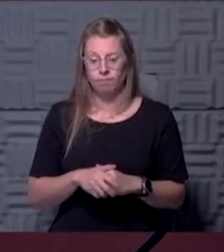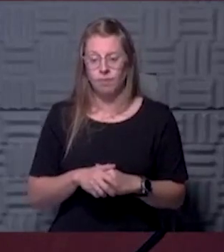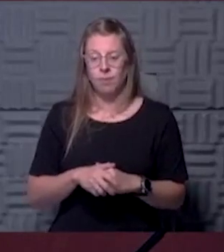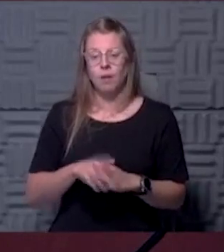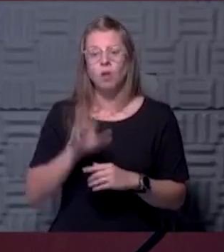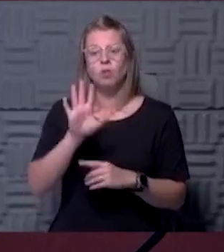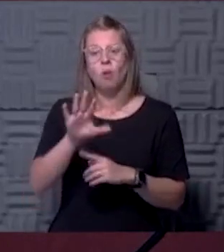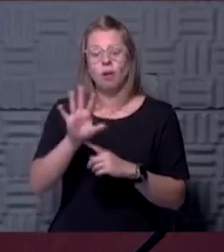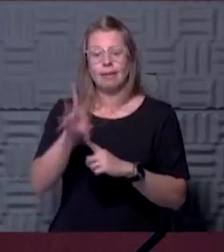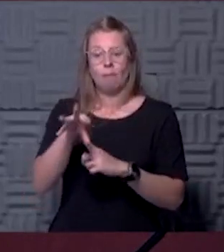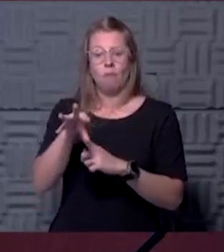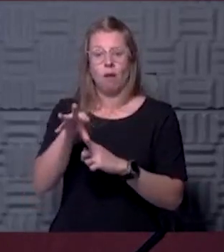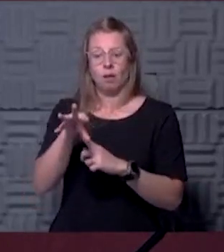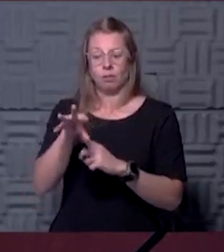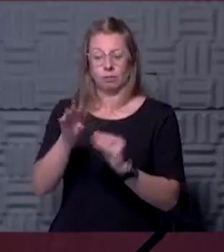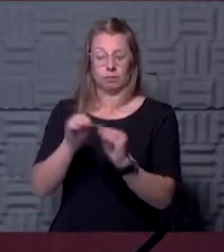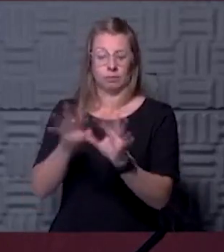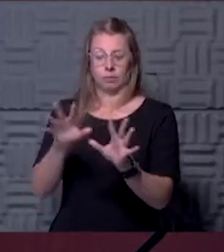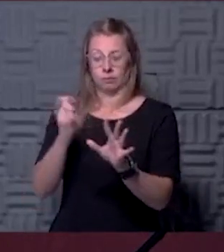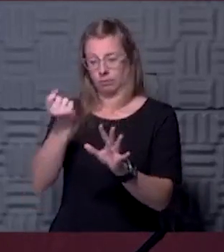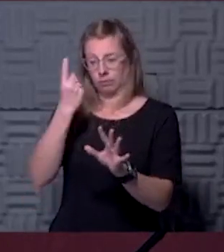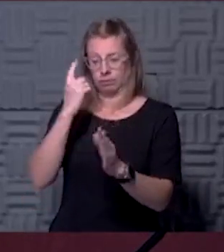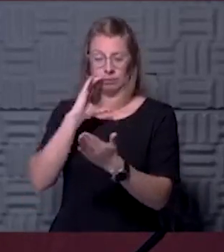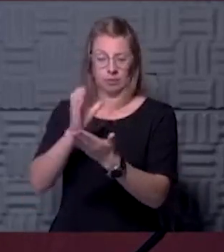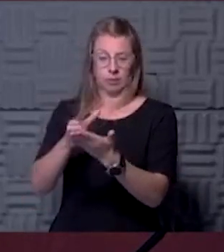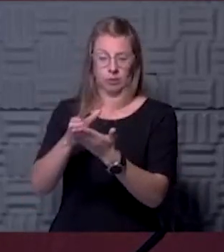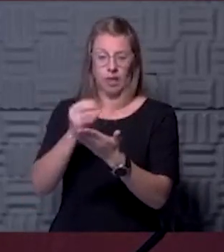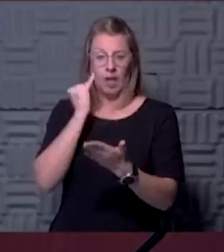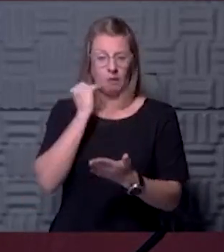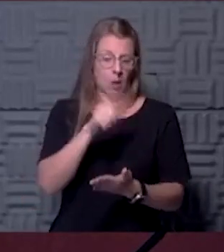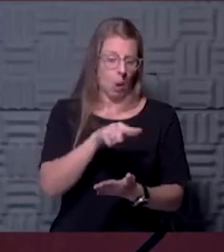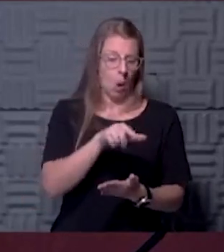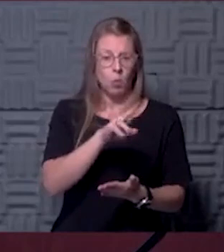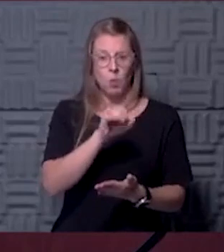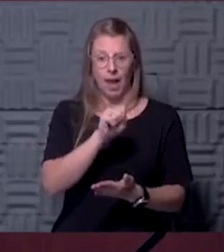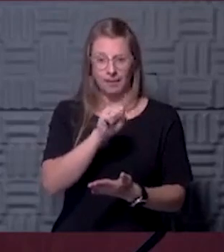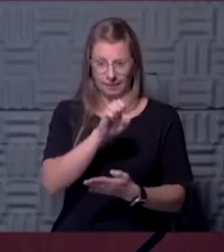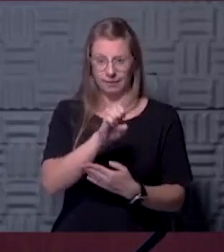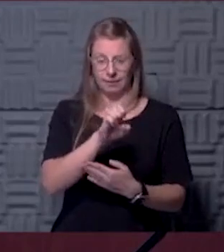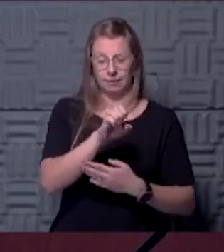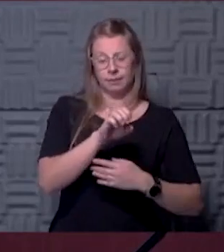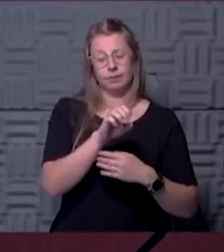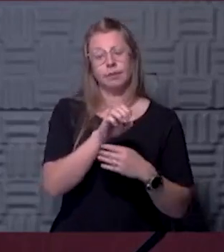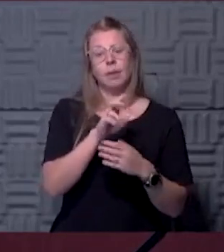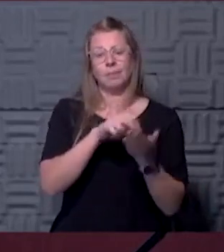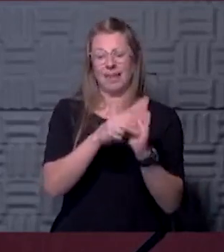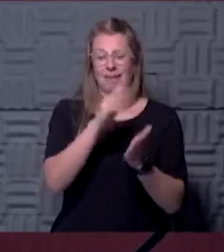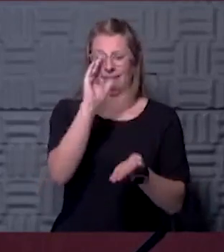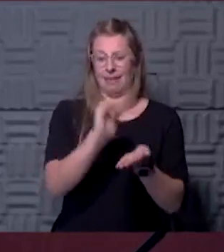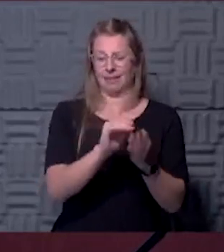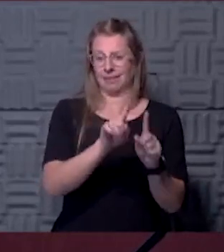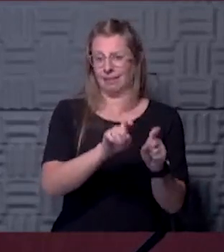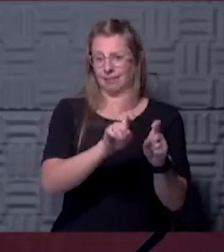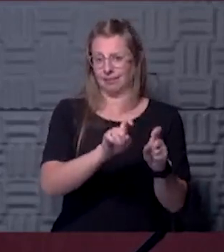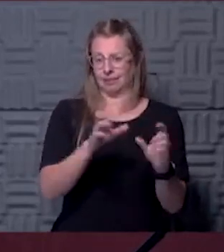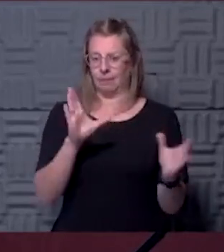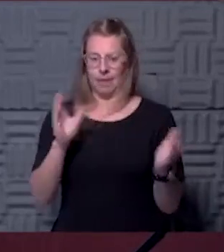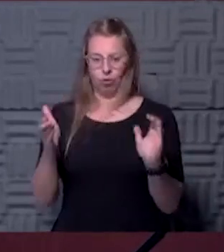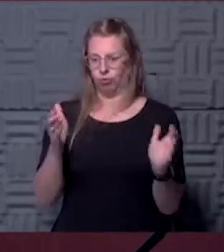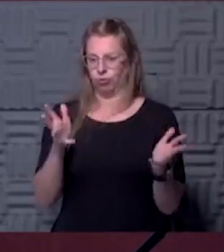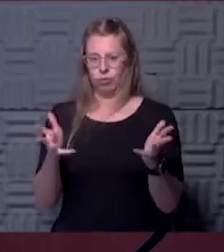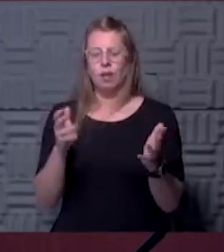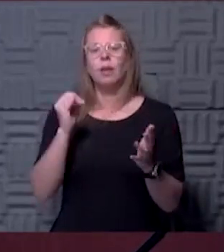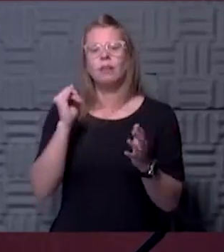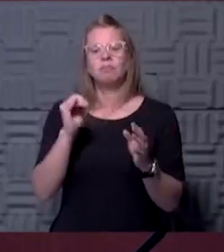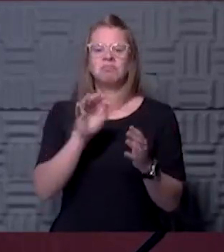camera, the better you understand the picture at hand. With a low resolution digital camera, less tests, right, is the comparison. You get